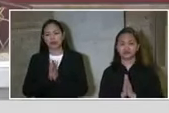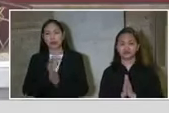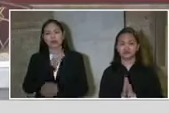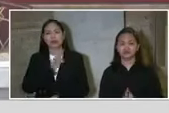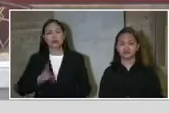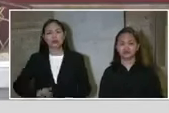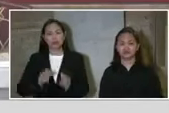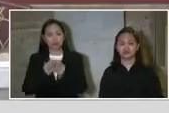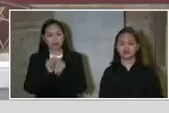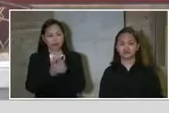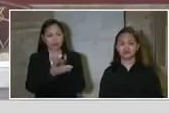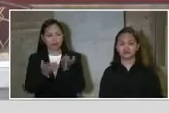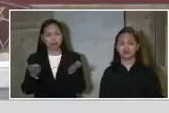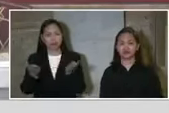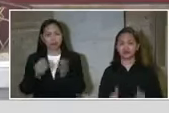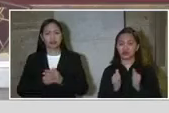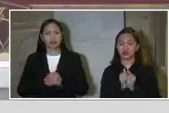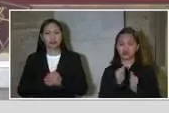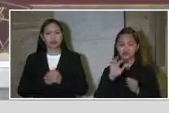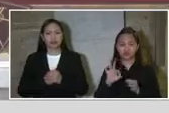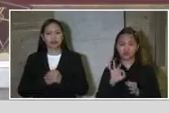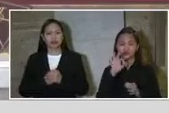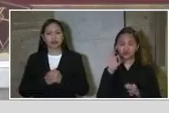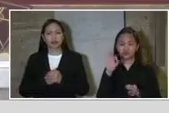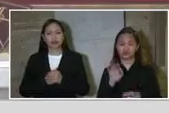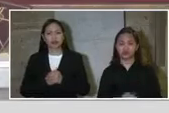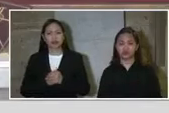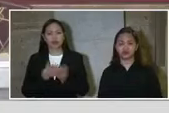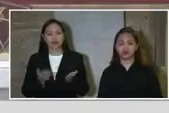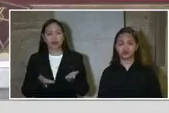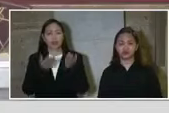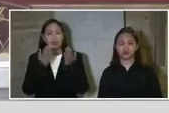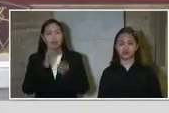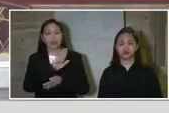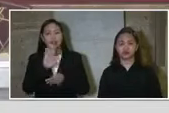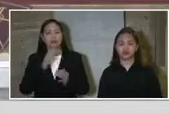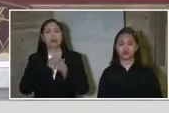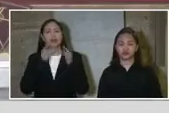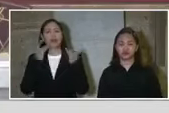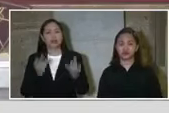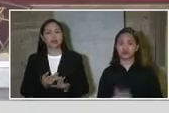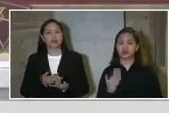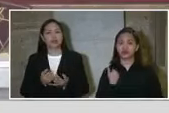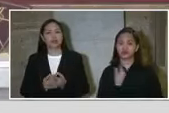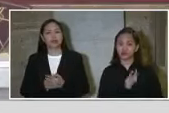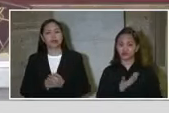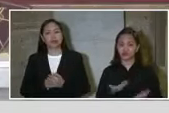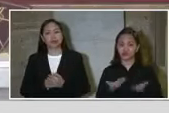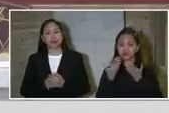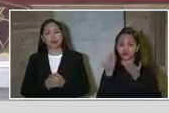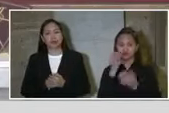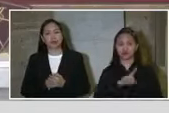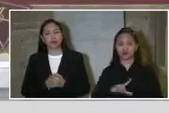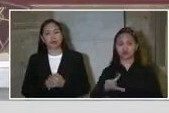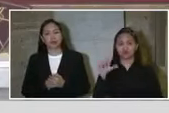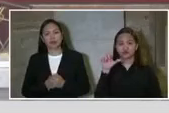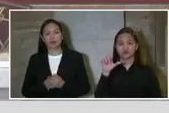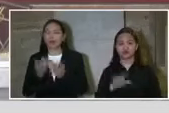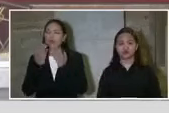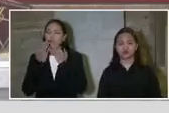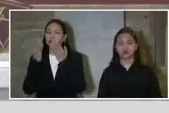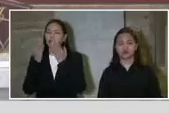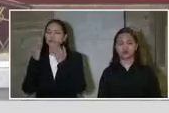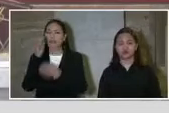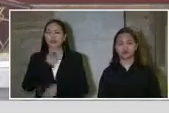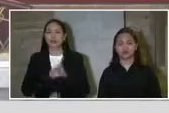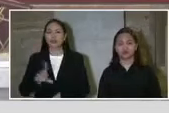The Lord be with you. And with your spirit. Lift up your hearts. We lift them up to the Lord. Let us give thanks to